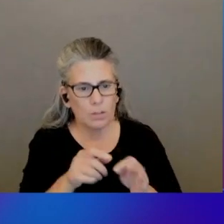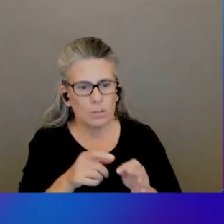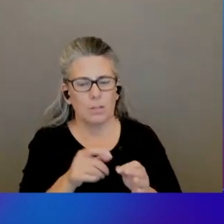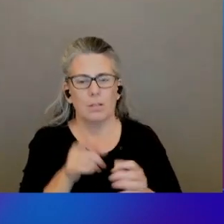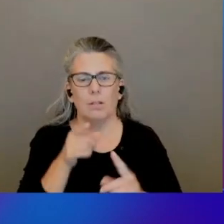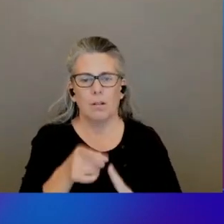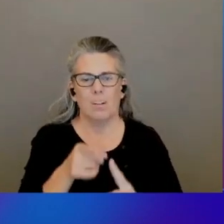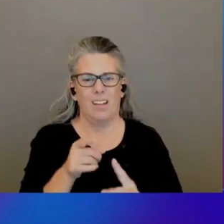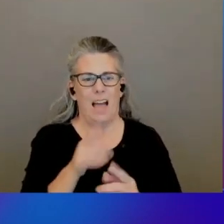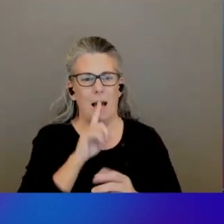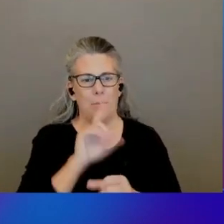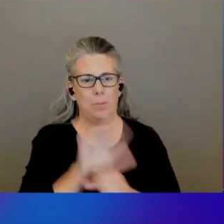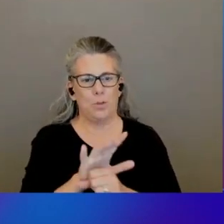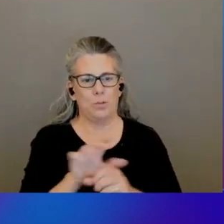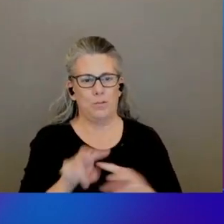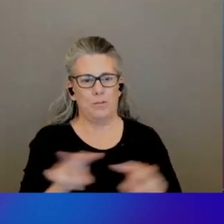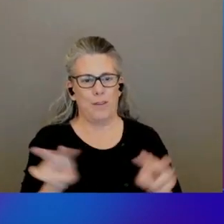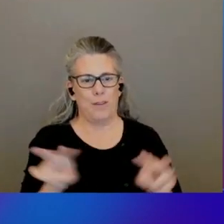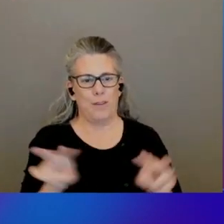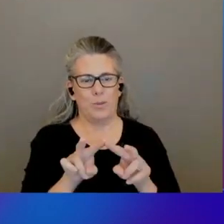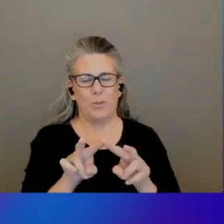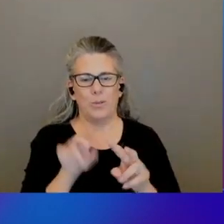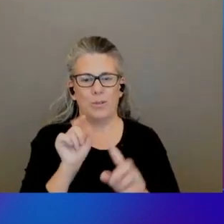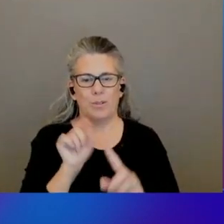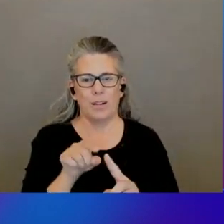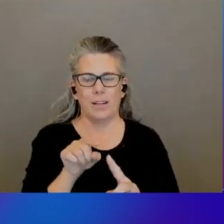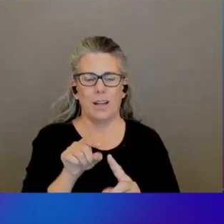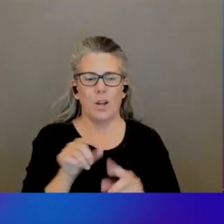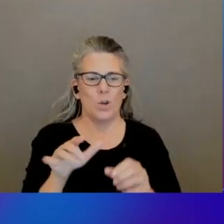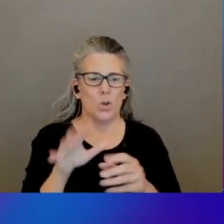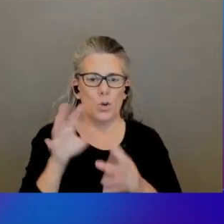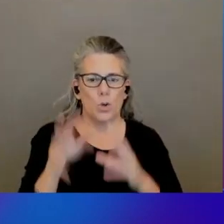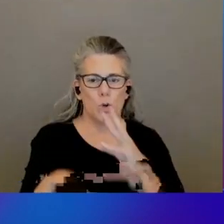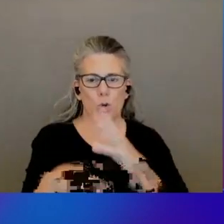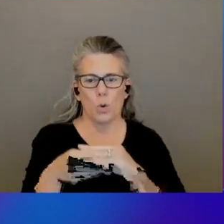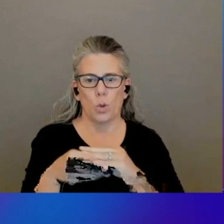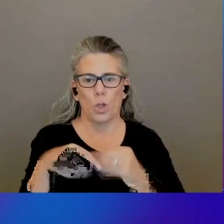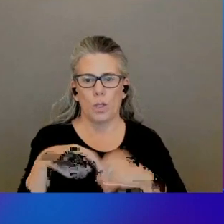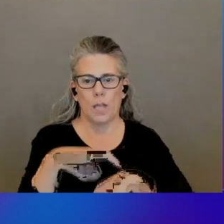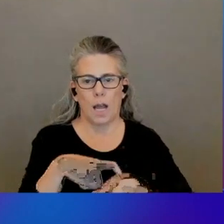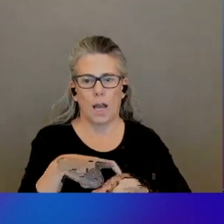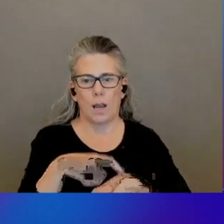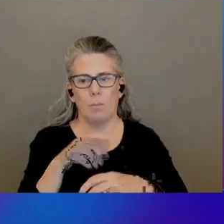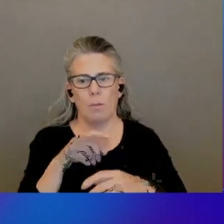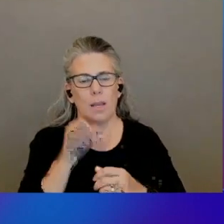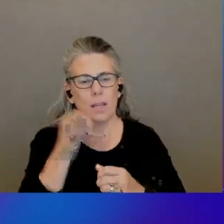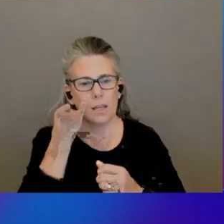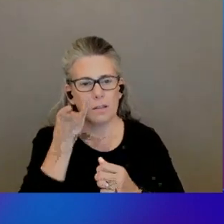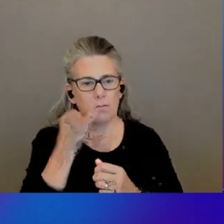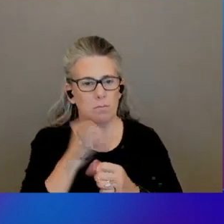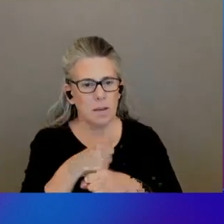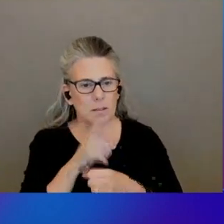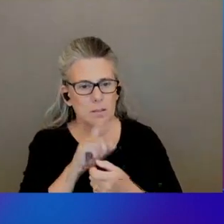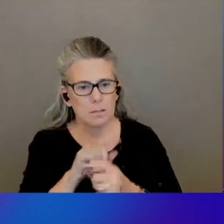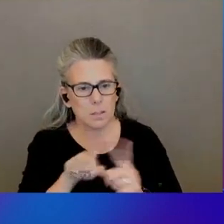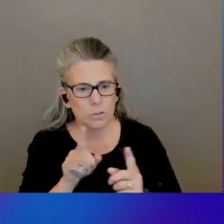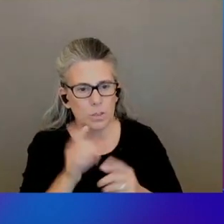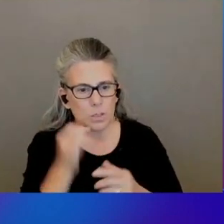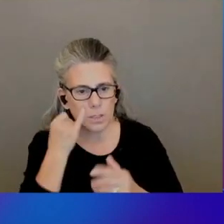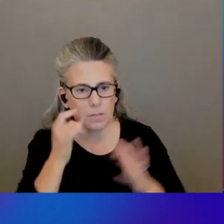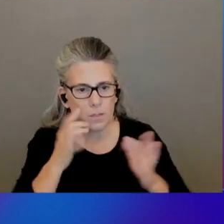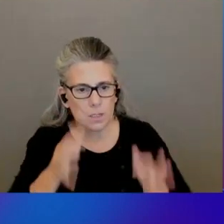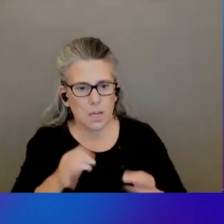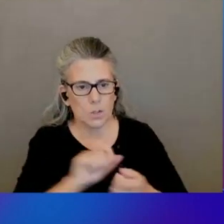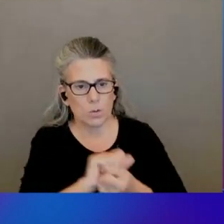of, hey, total time on the website is really making a difference of if somebody converts or not. But then we kind of are able to dive